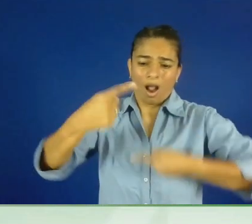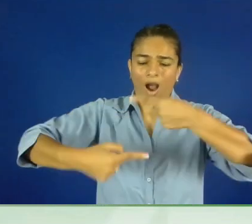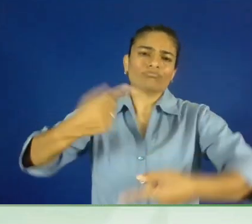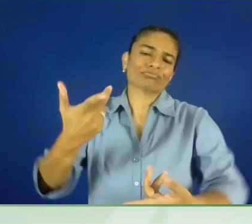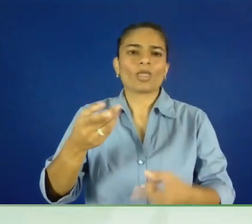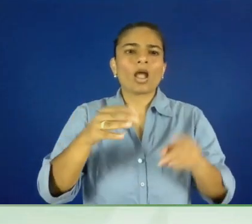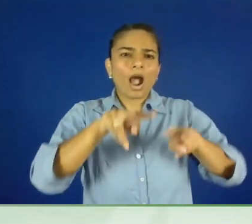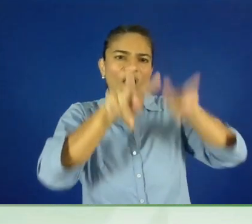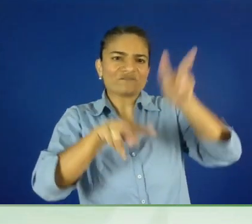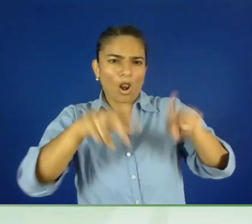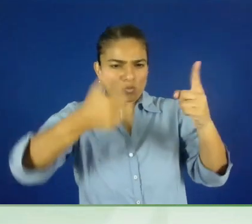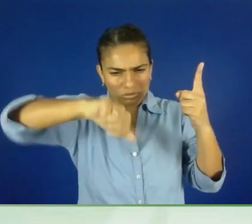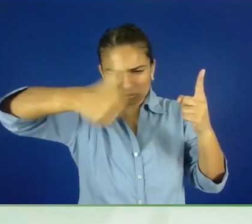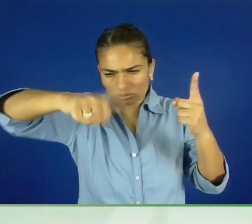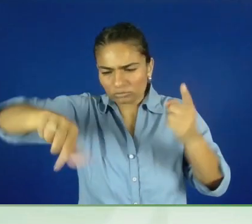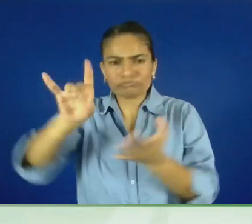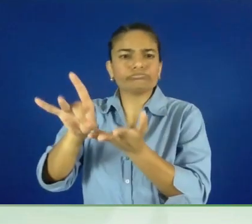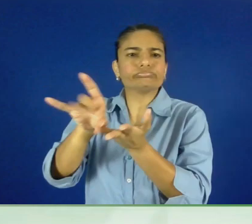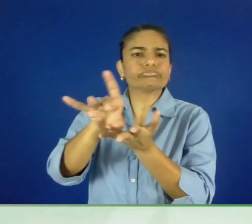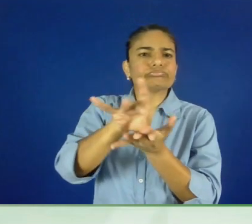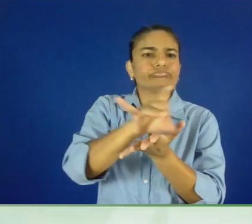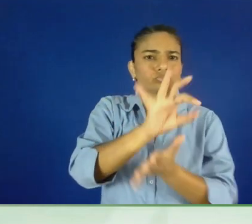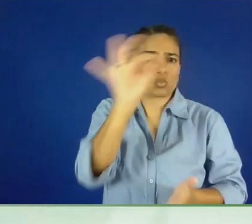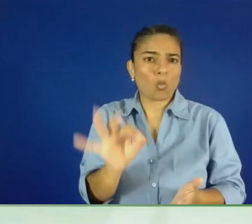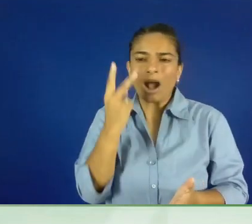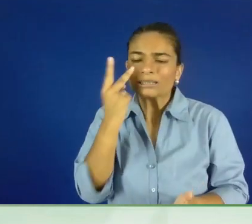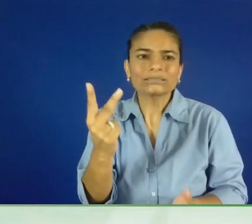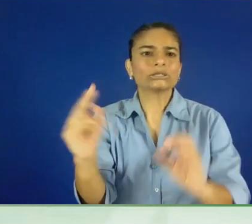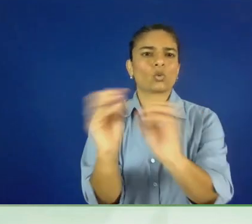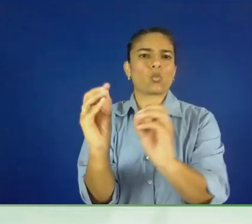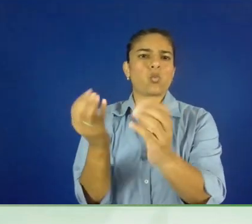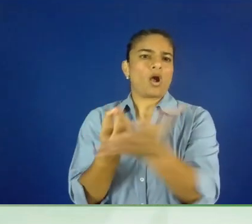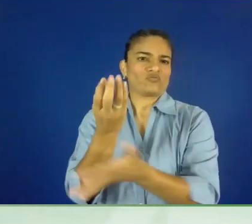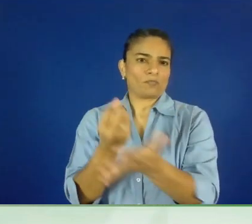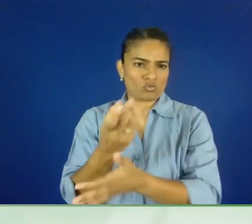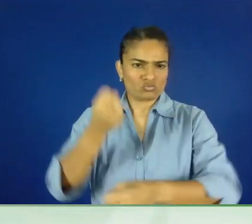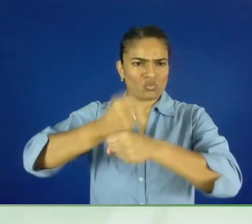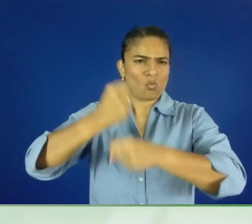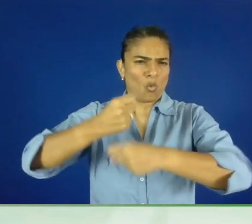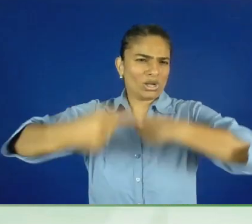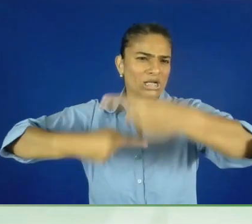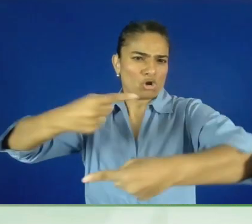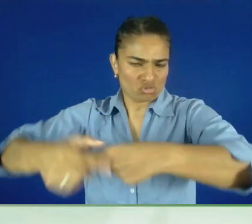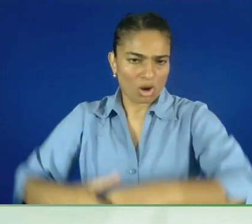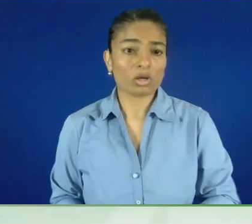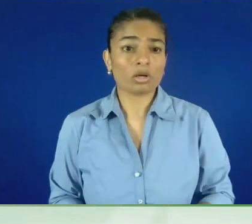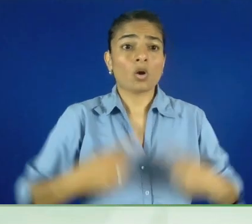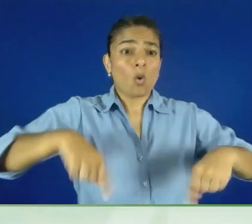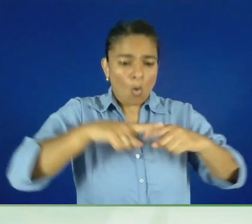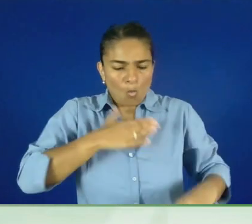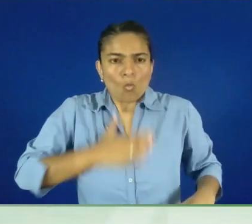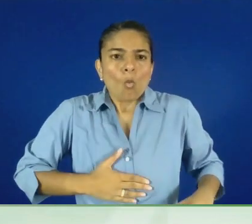your career, you should be able to address these points. And these are 4 crucial elements,